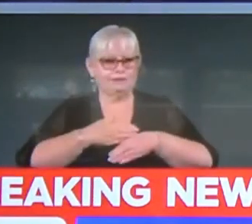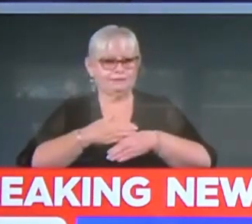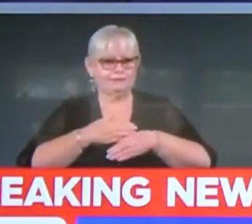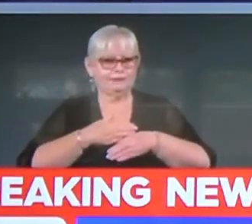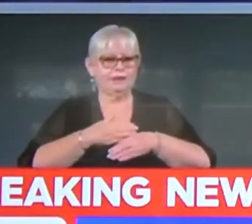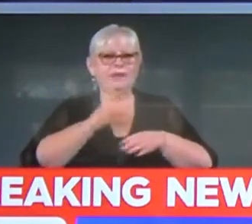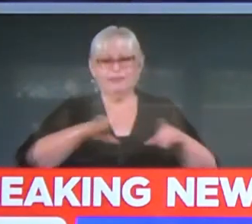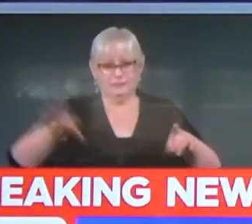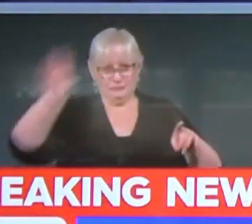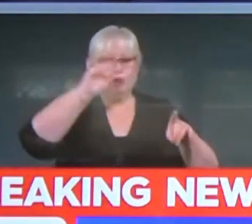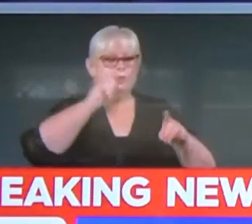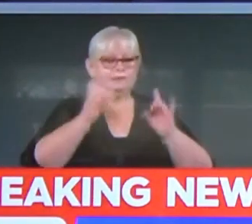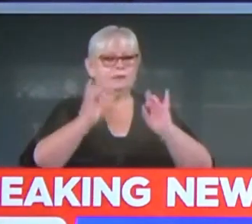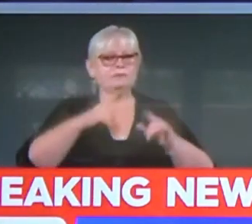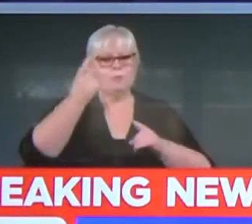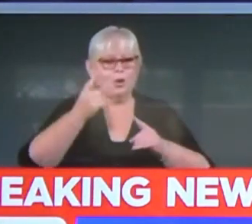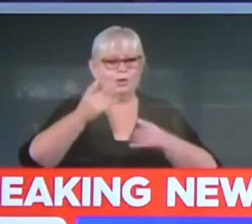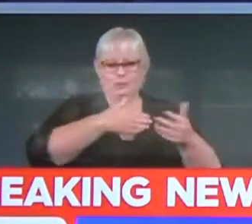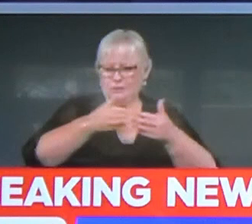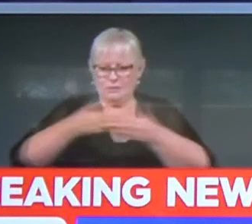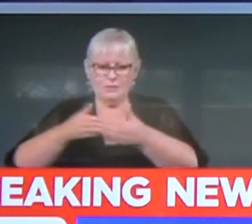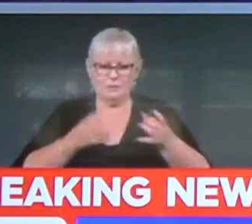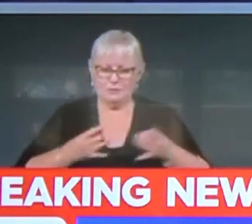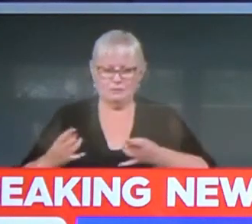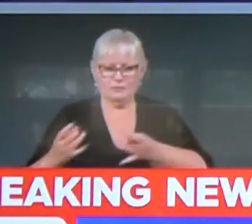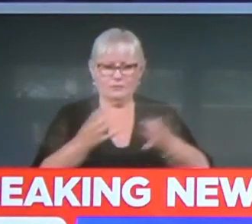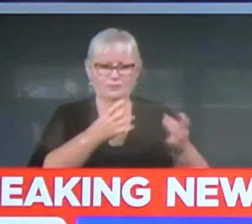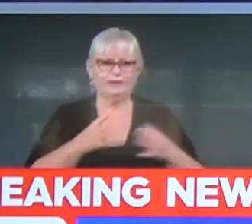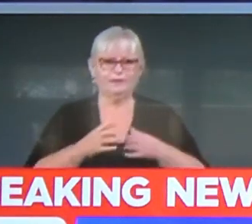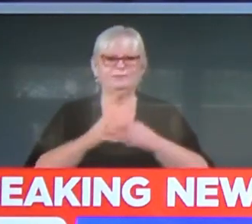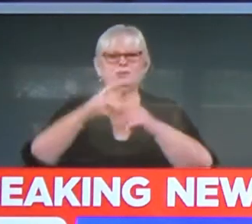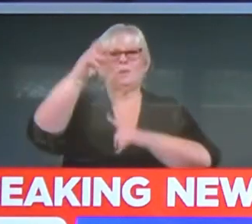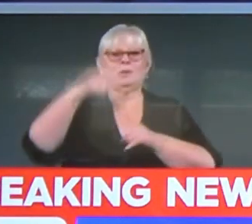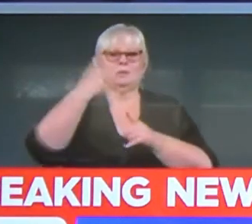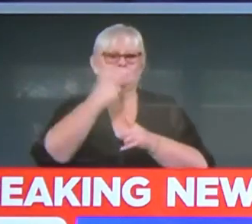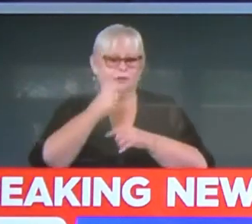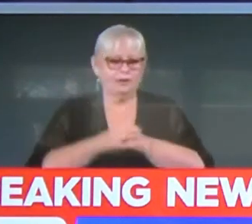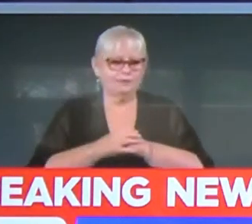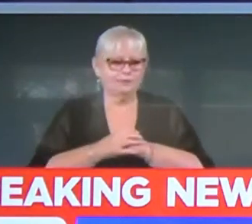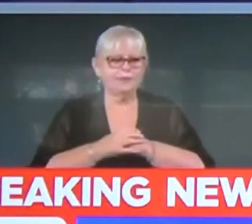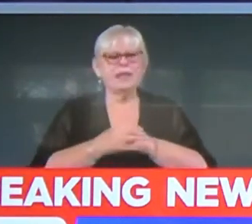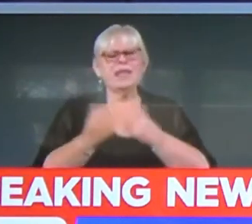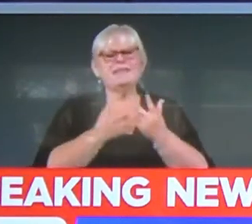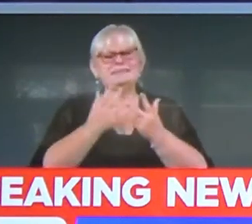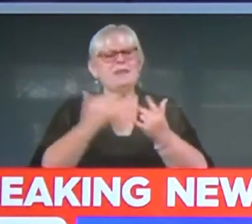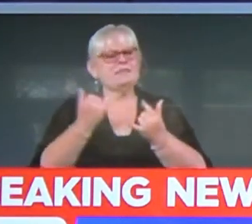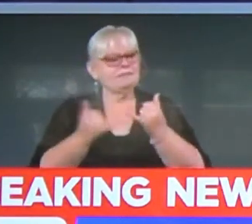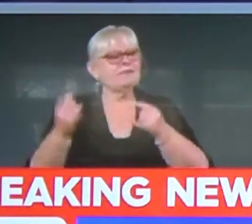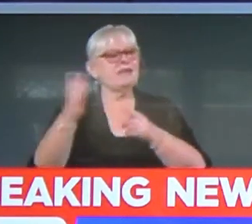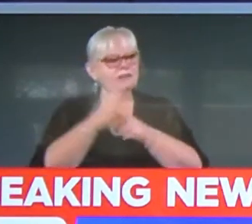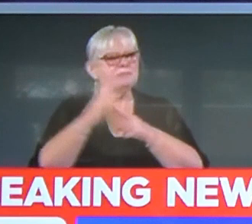and territories will be moving tomorrow to put those arrangements in place. Now, there are some also very